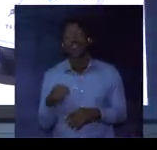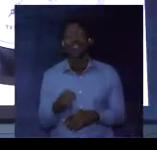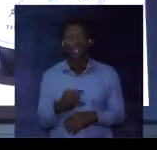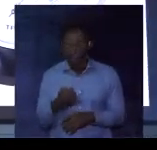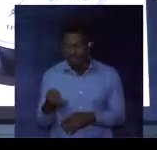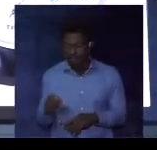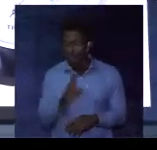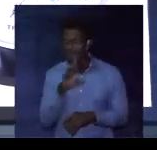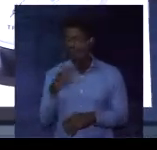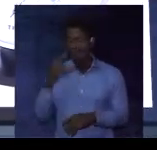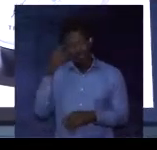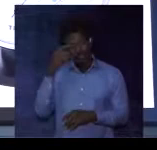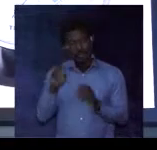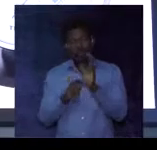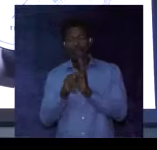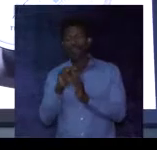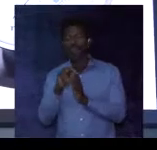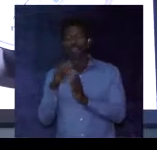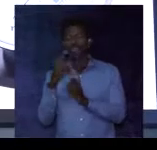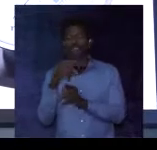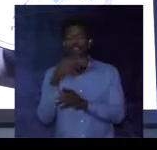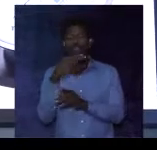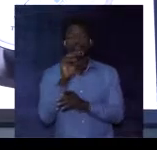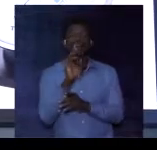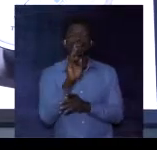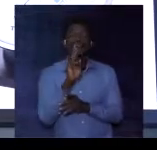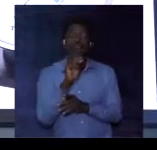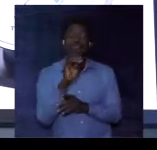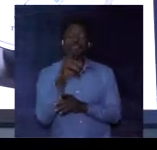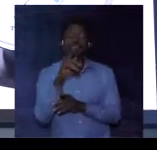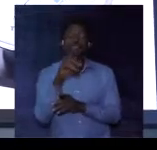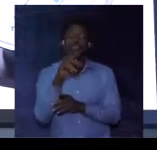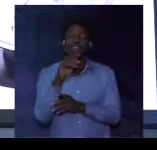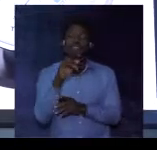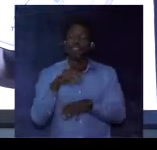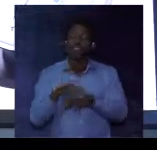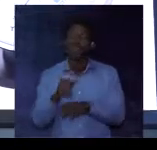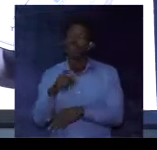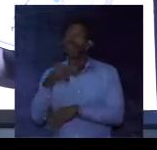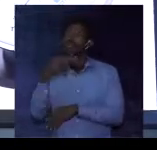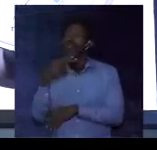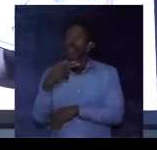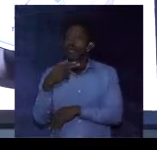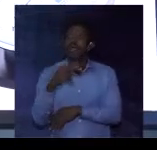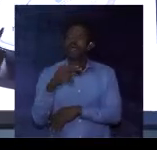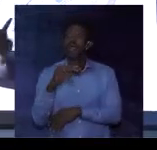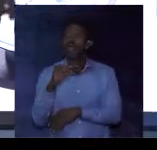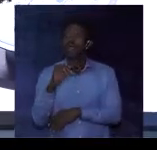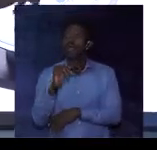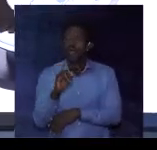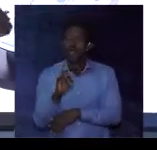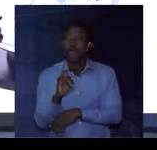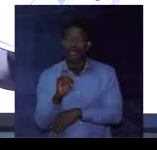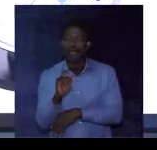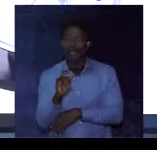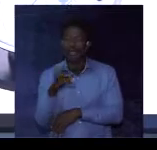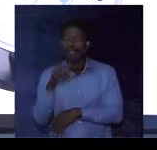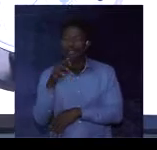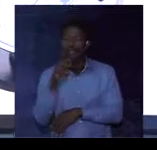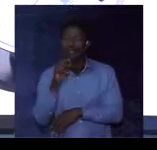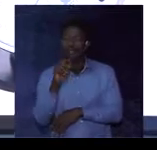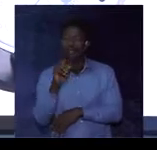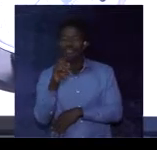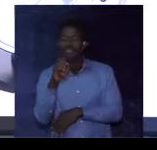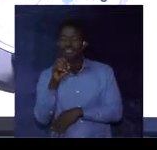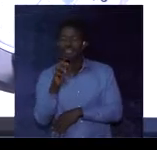used for measuring humidity is hygrometer. Is what? Hygrometer. And this is the diagram of hygrometer.